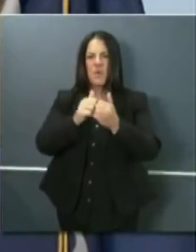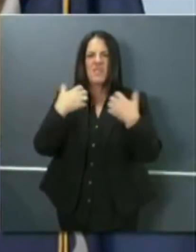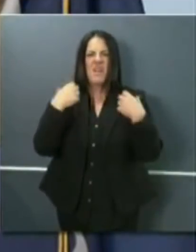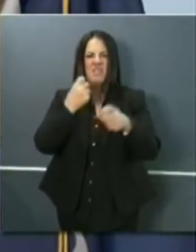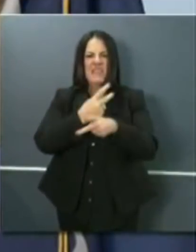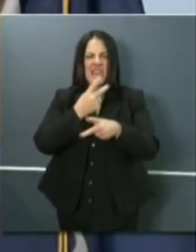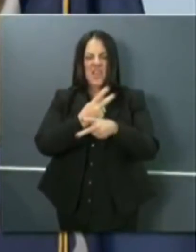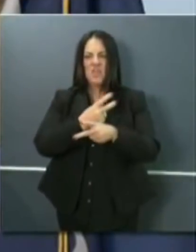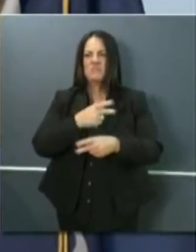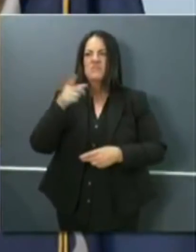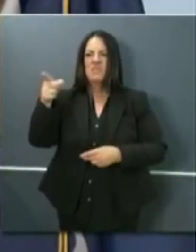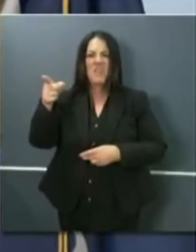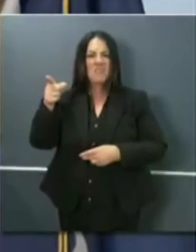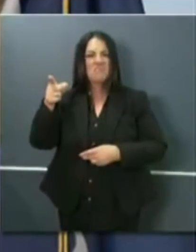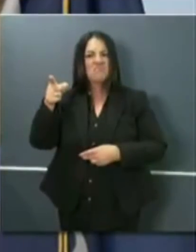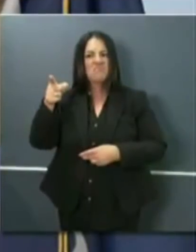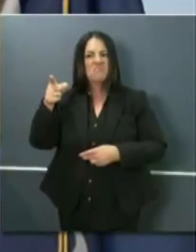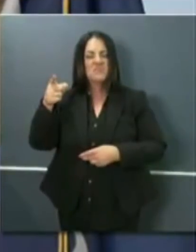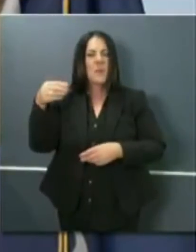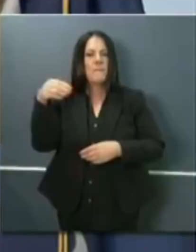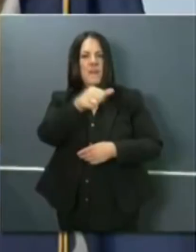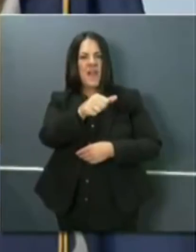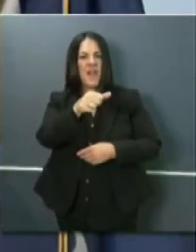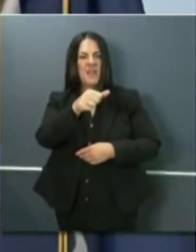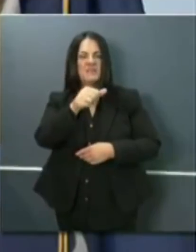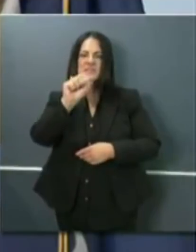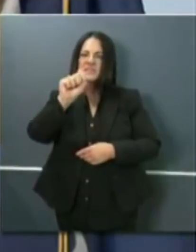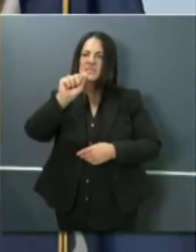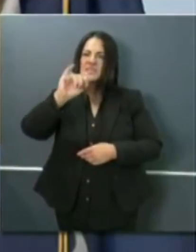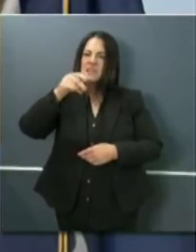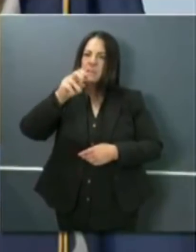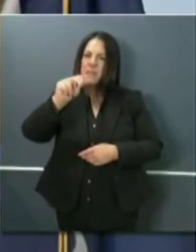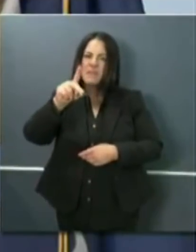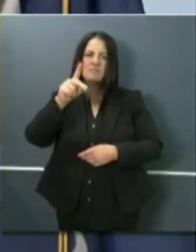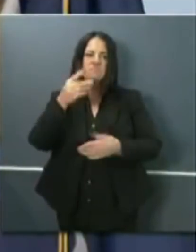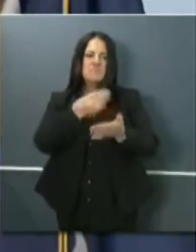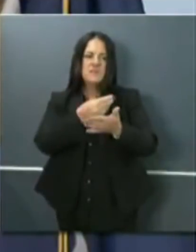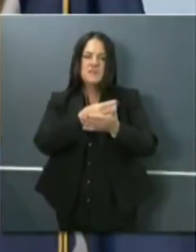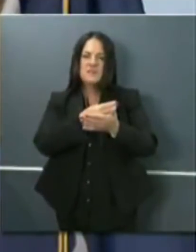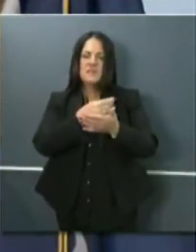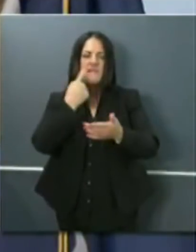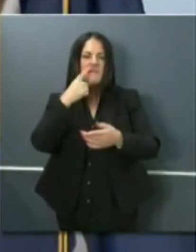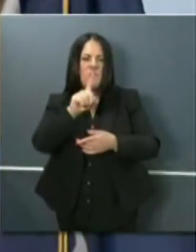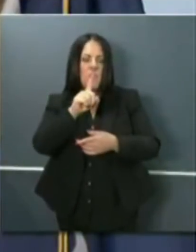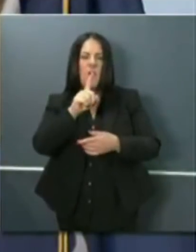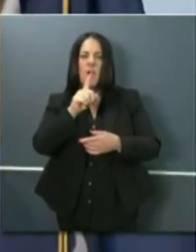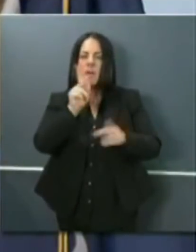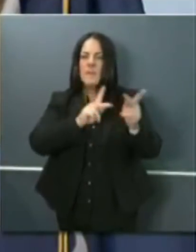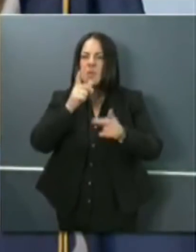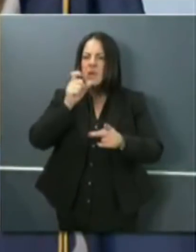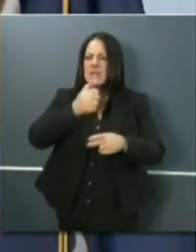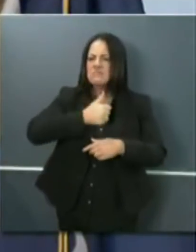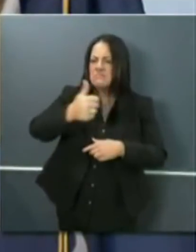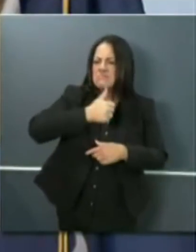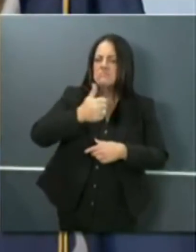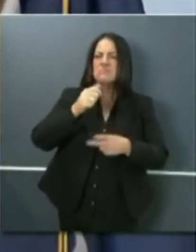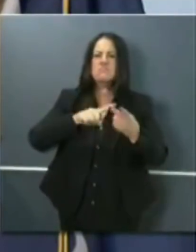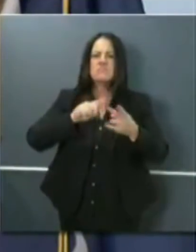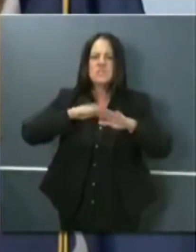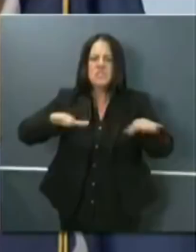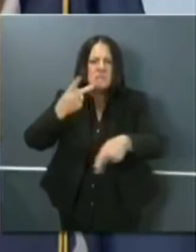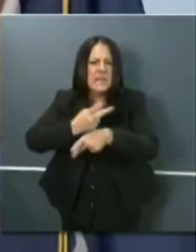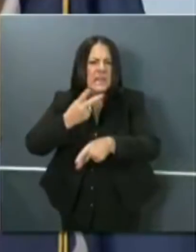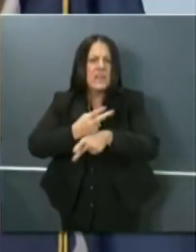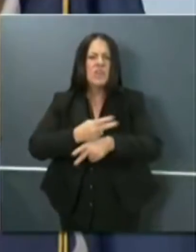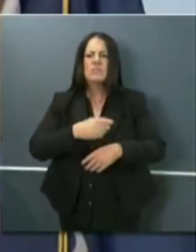are providing stipends for individuals that need transportation funding, that need childcare support, if they're